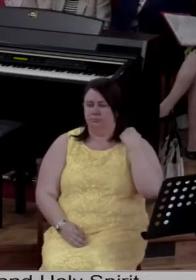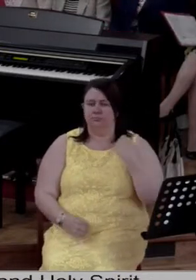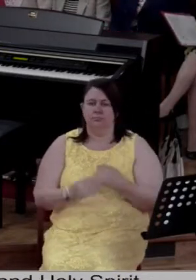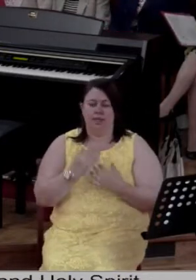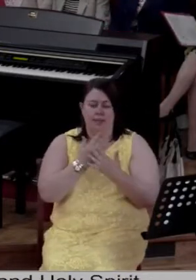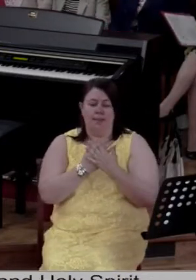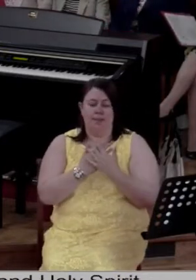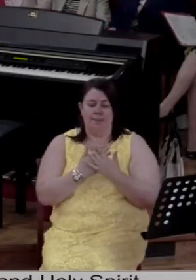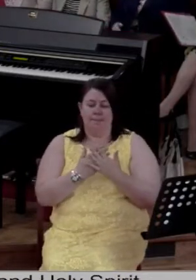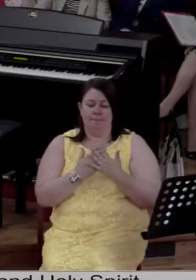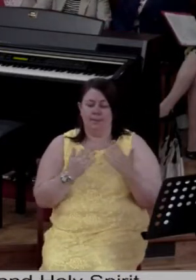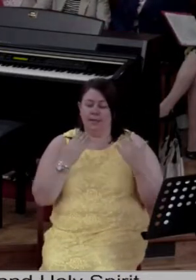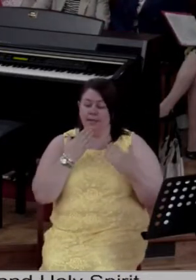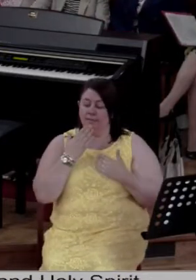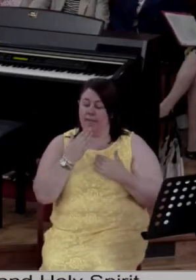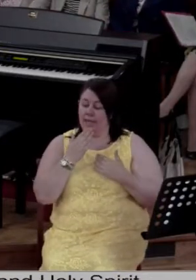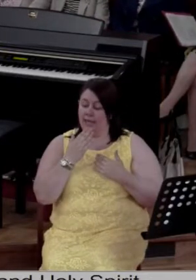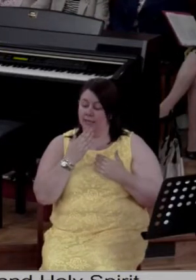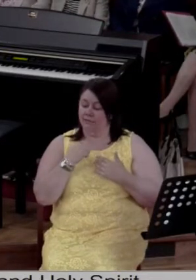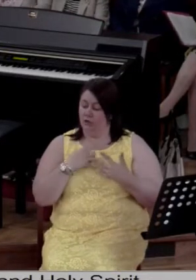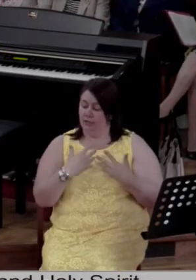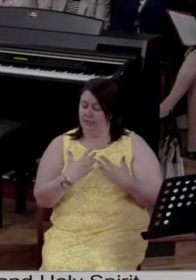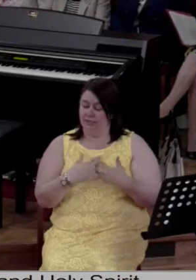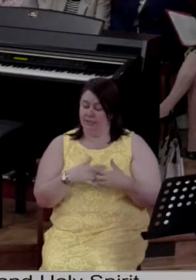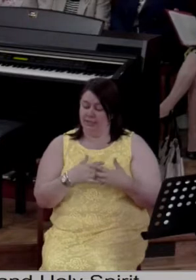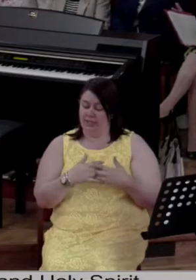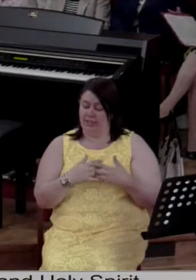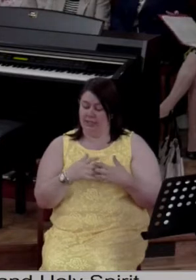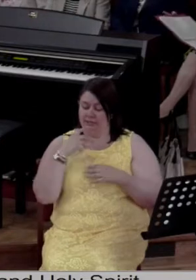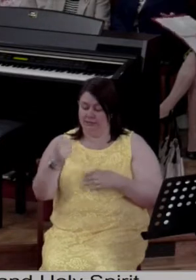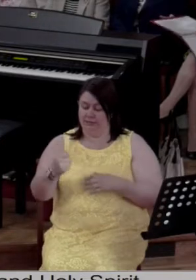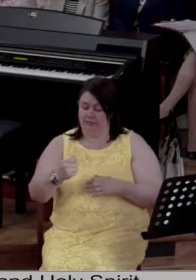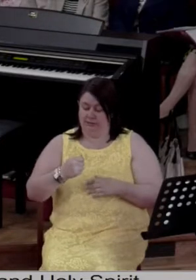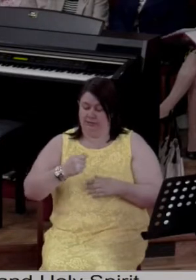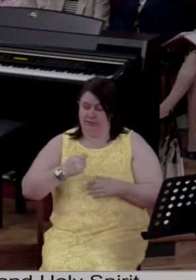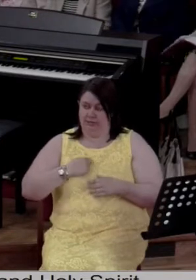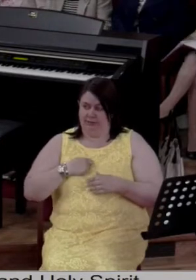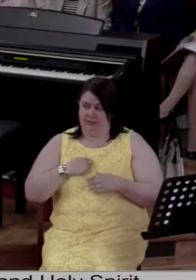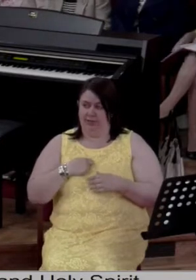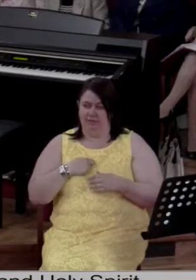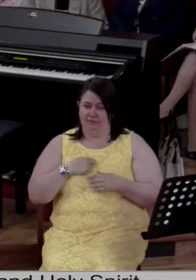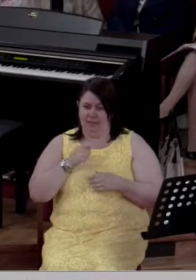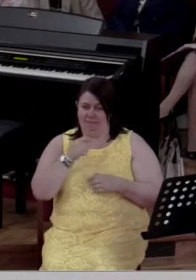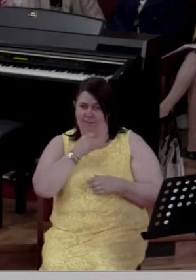Many thanks to my wee technical assistant who's managed to get a microphone that fits over these huge ears.